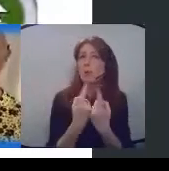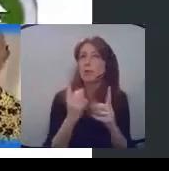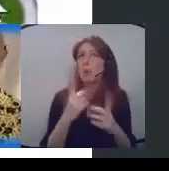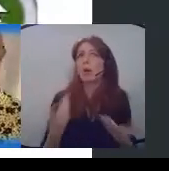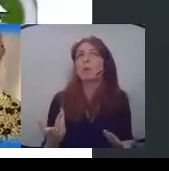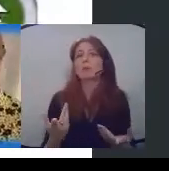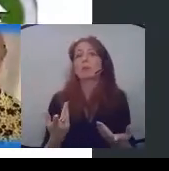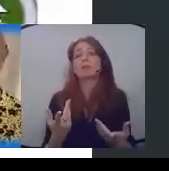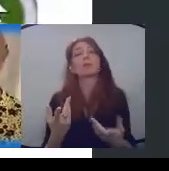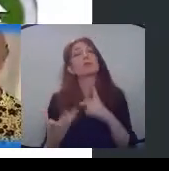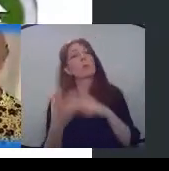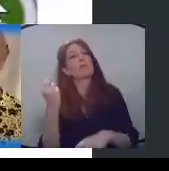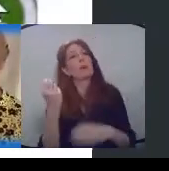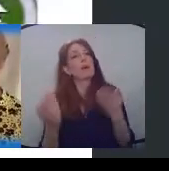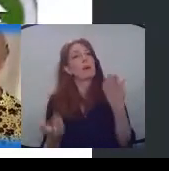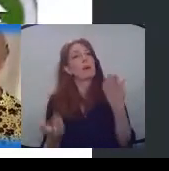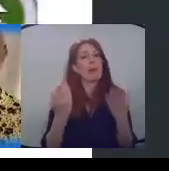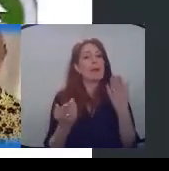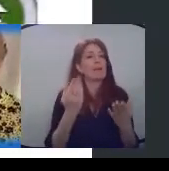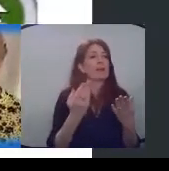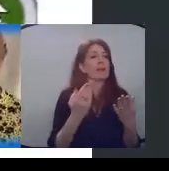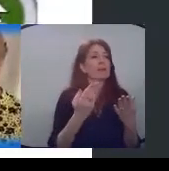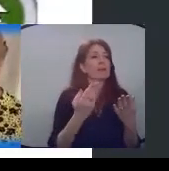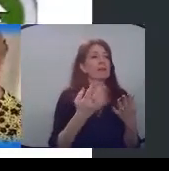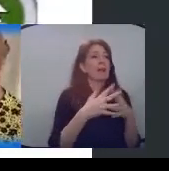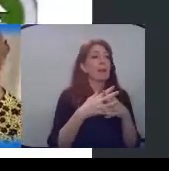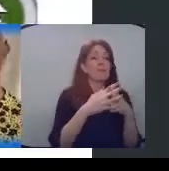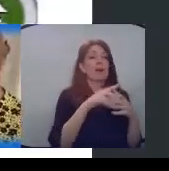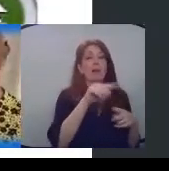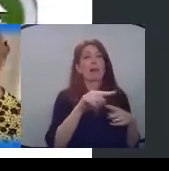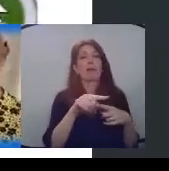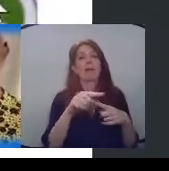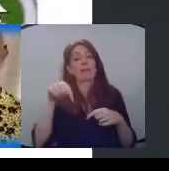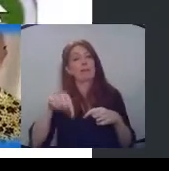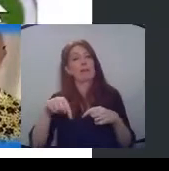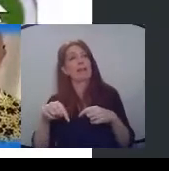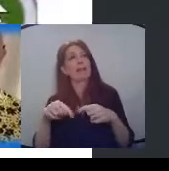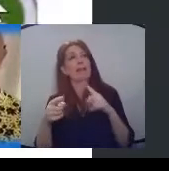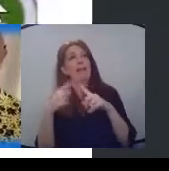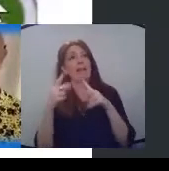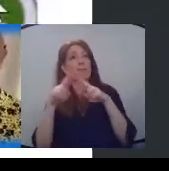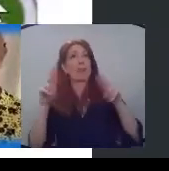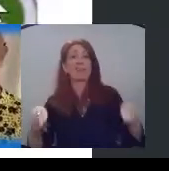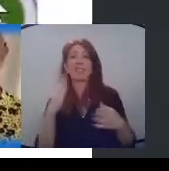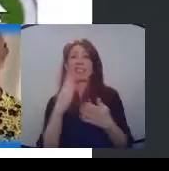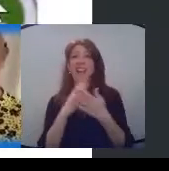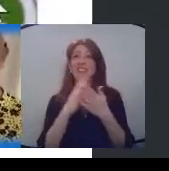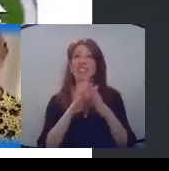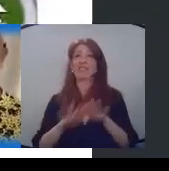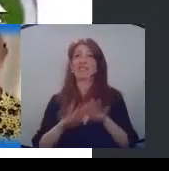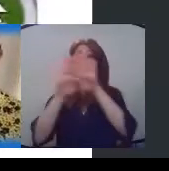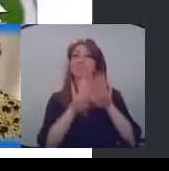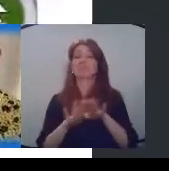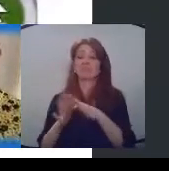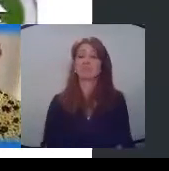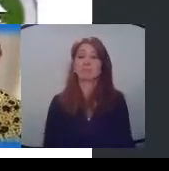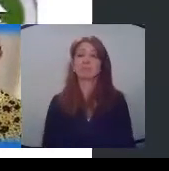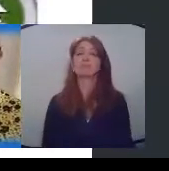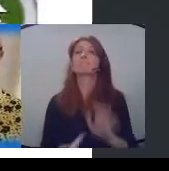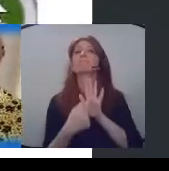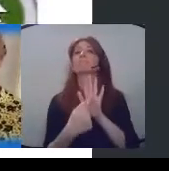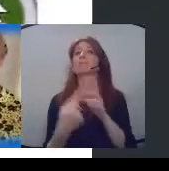when comparing, the narratives in the UK with other markets is that the problems we tackle are pretty much universal. Just want to call out a few.